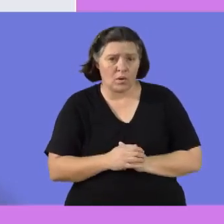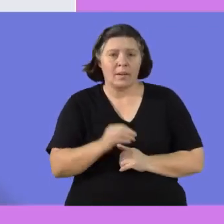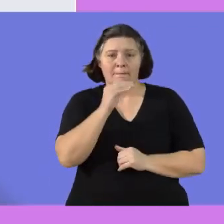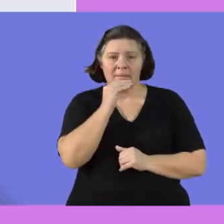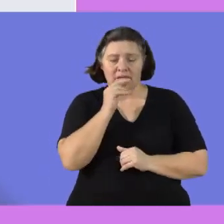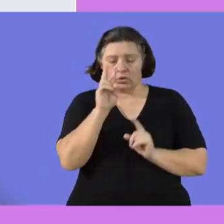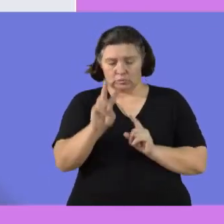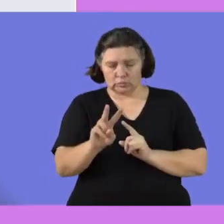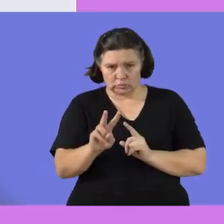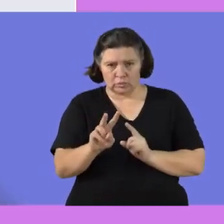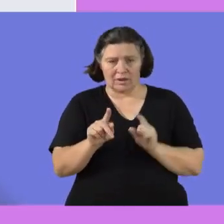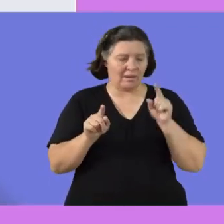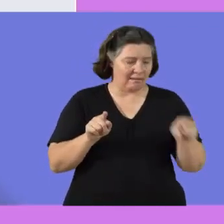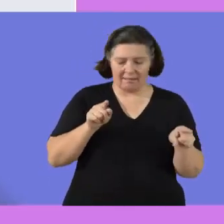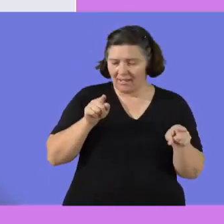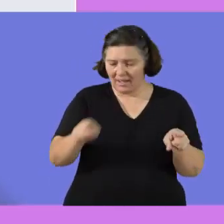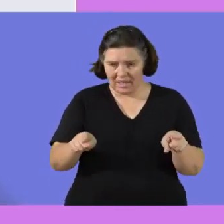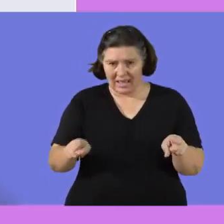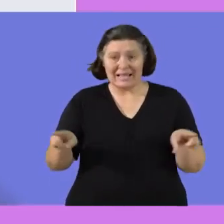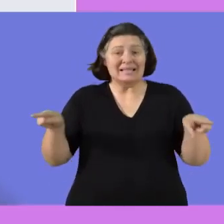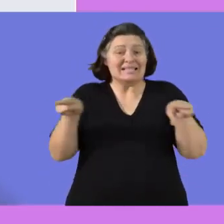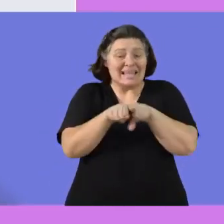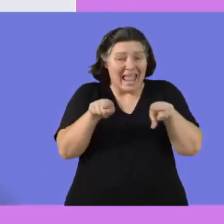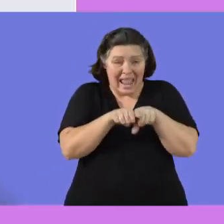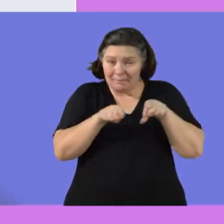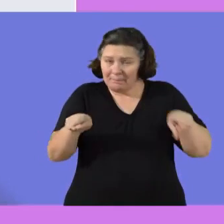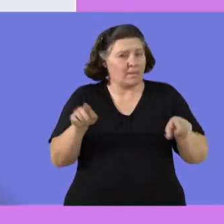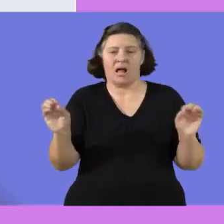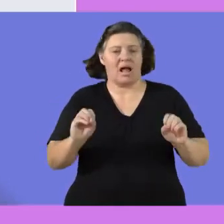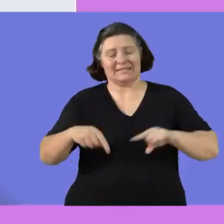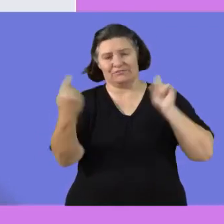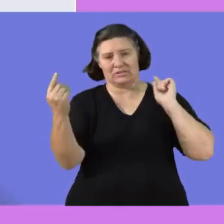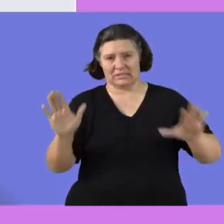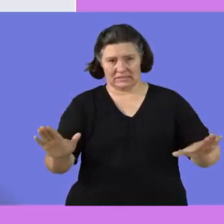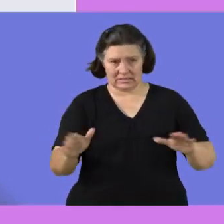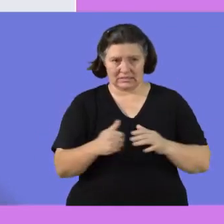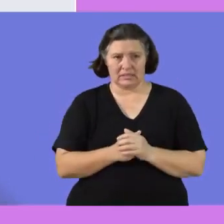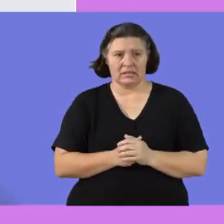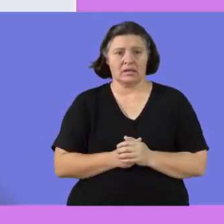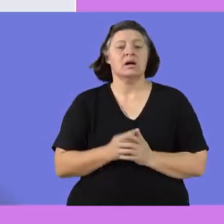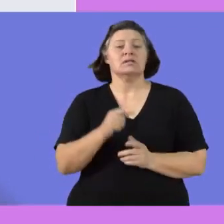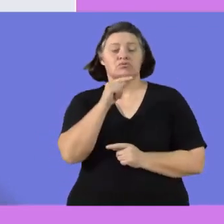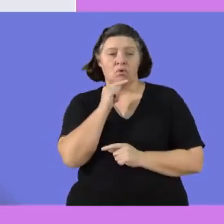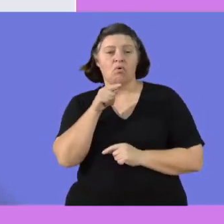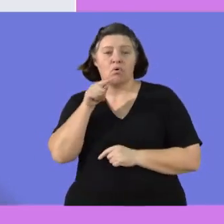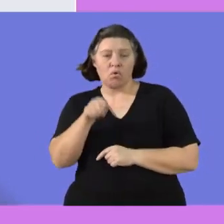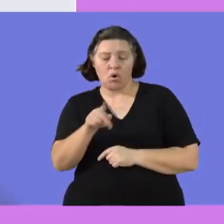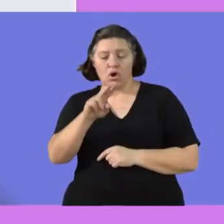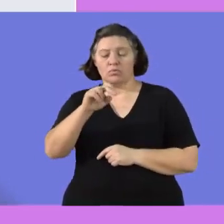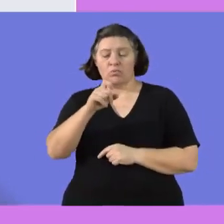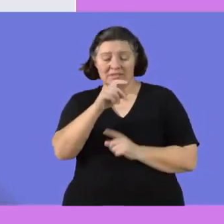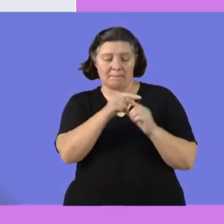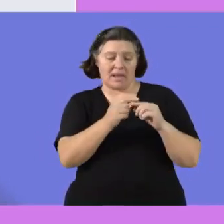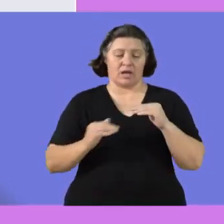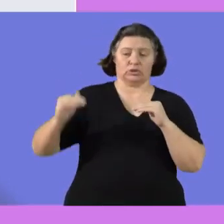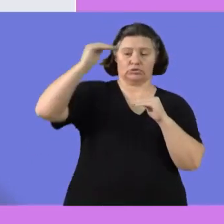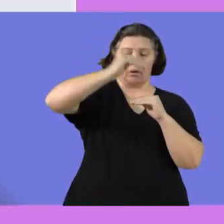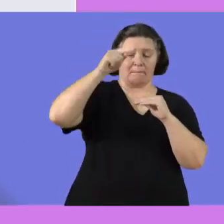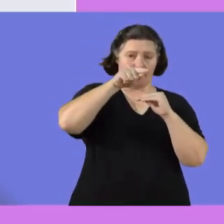remember, these are two ratios which are not the same. And then the numerator we said is the value